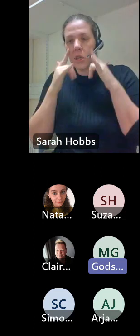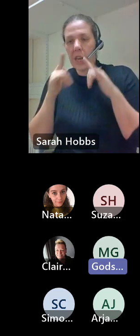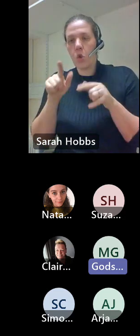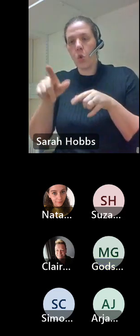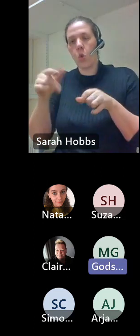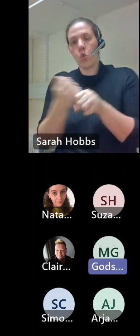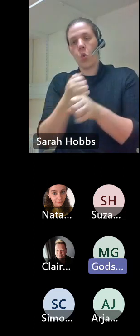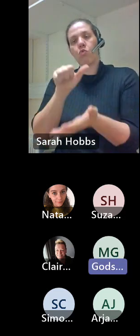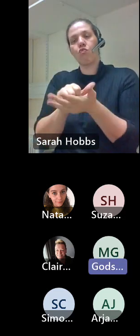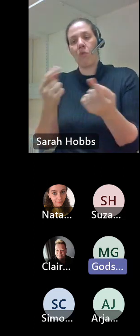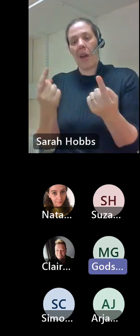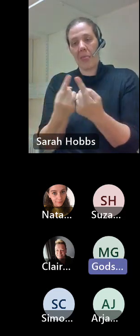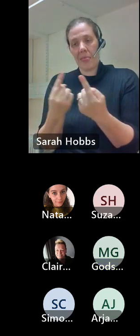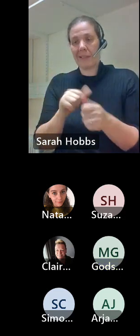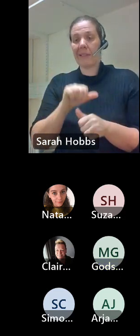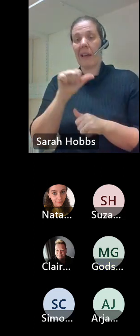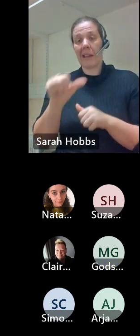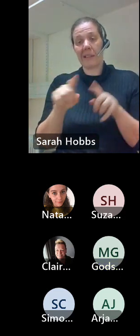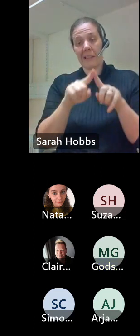things. Next slide, please.